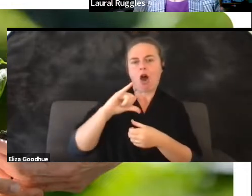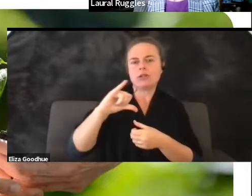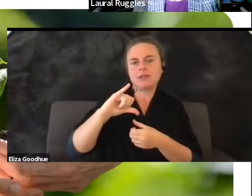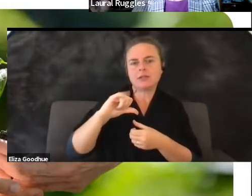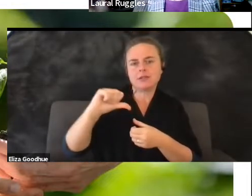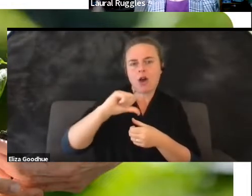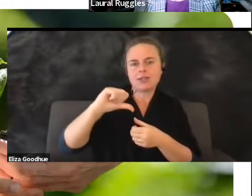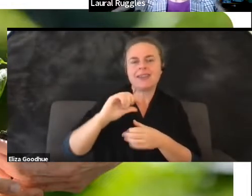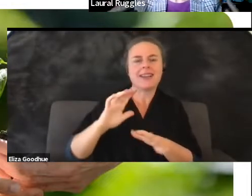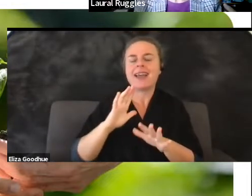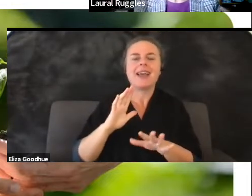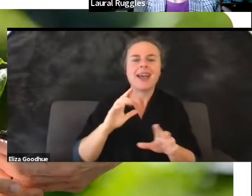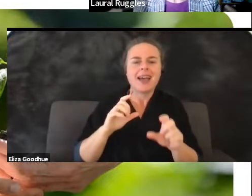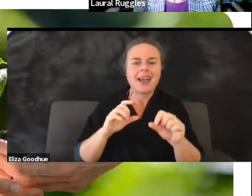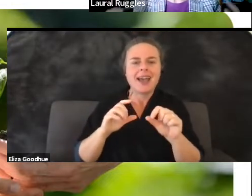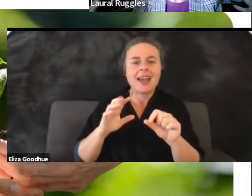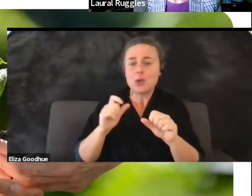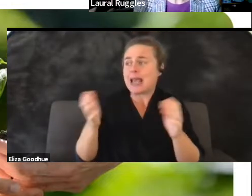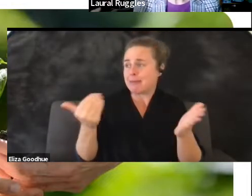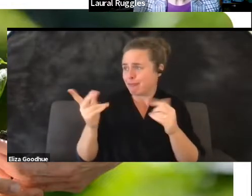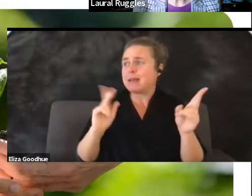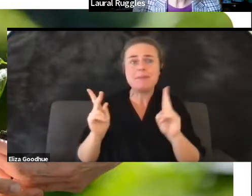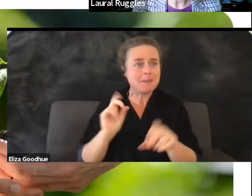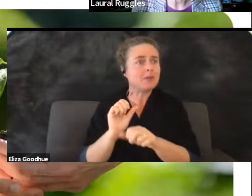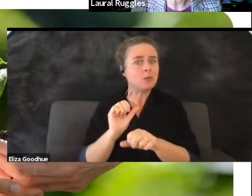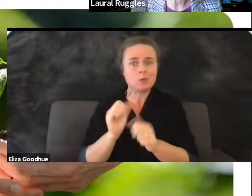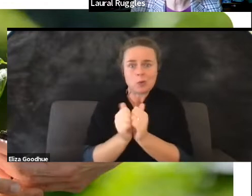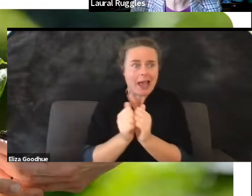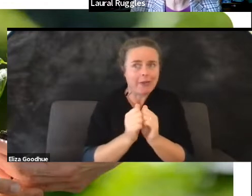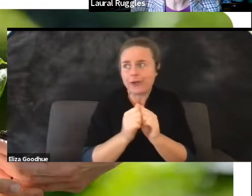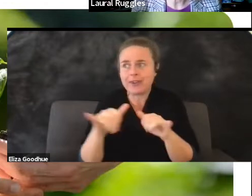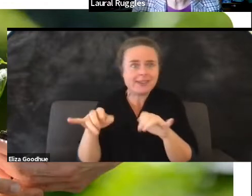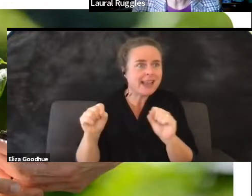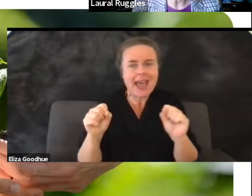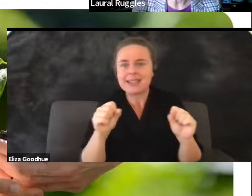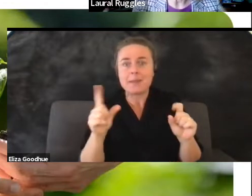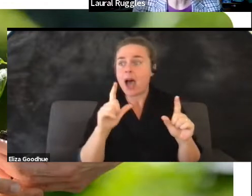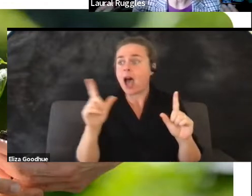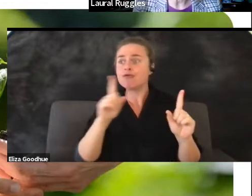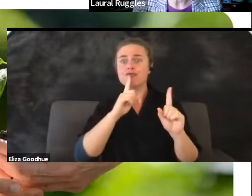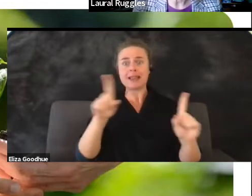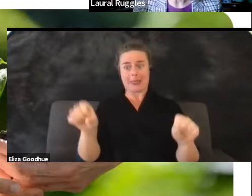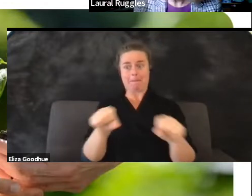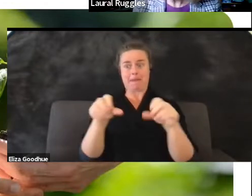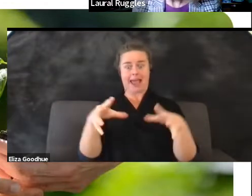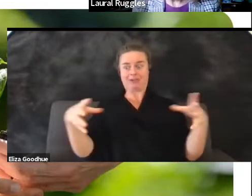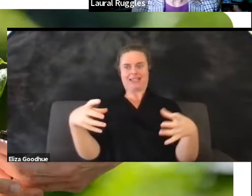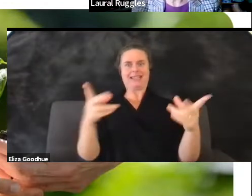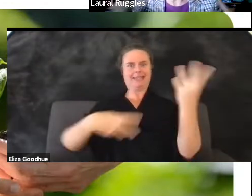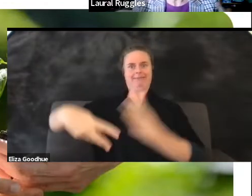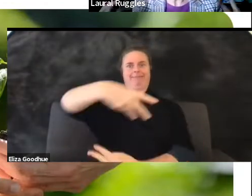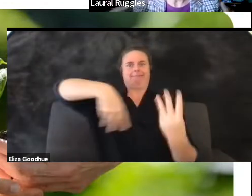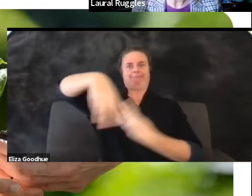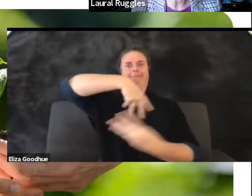people together, but if they work together well, it's not magic. And sometimes you also need